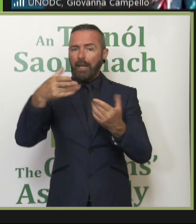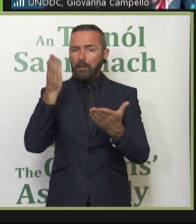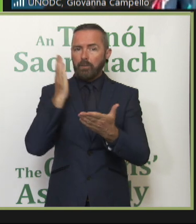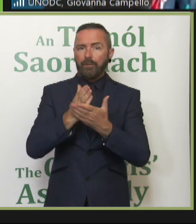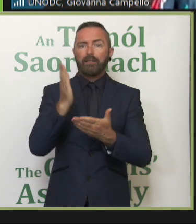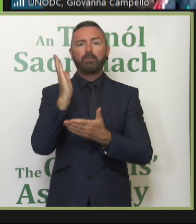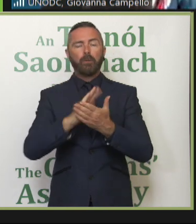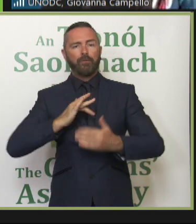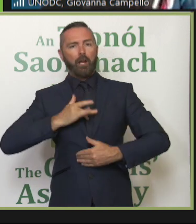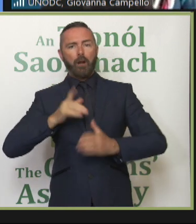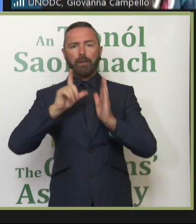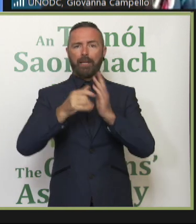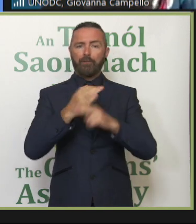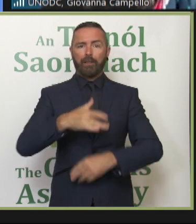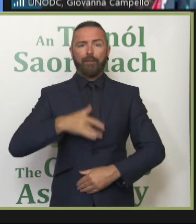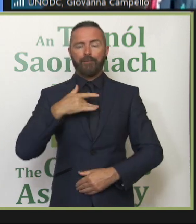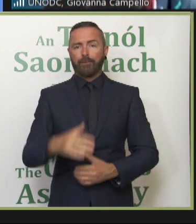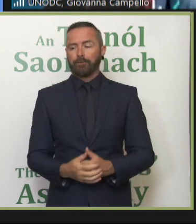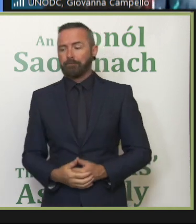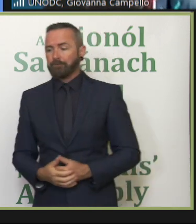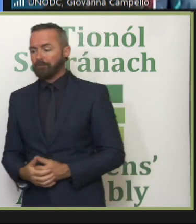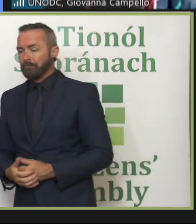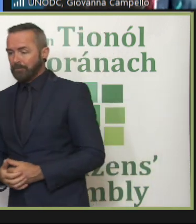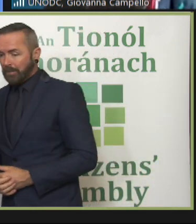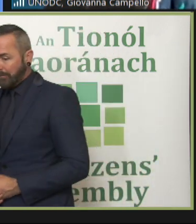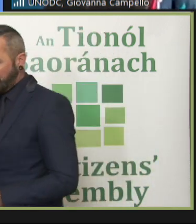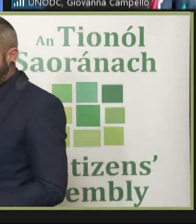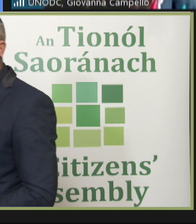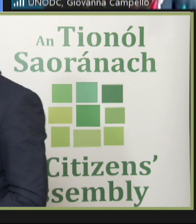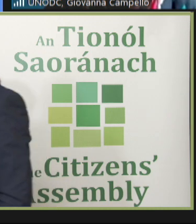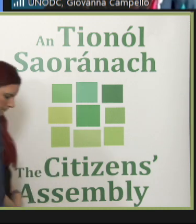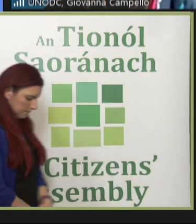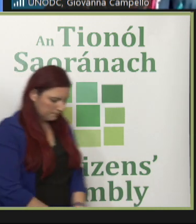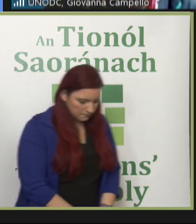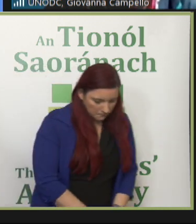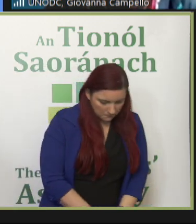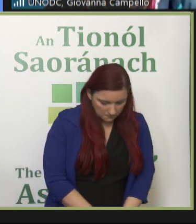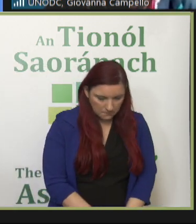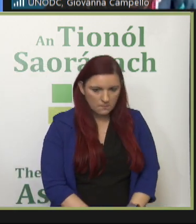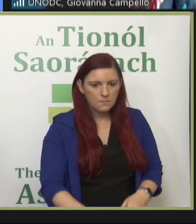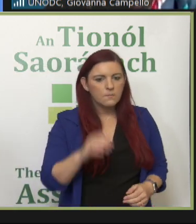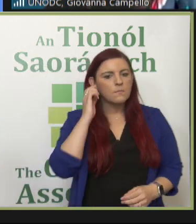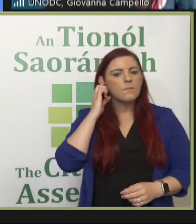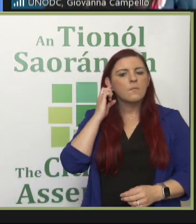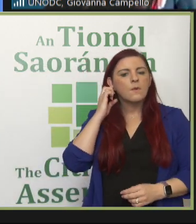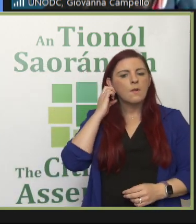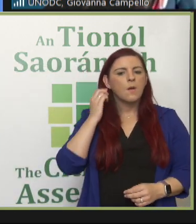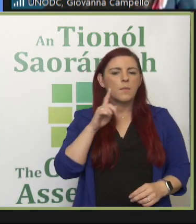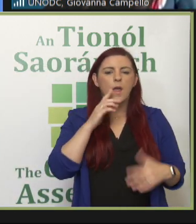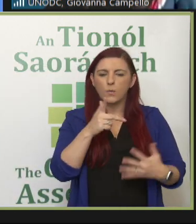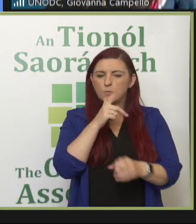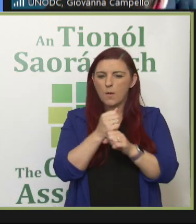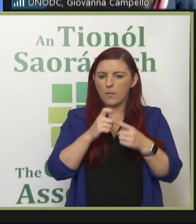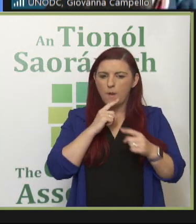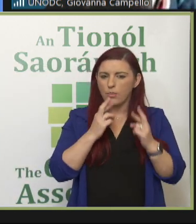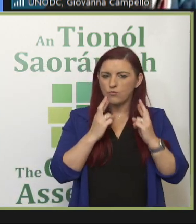the harms later on. Now, what about the right to health of people who use drugs and people with drug use